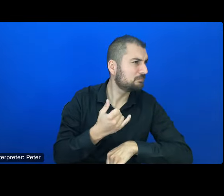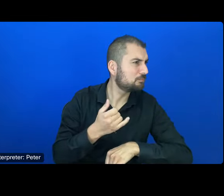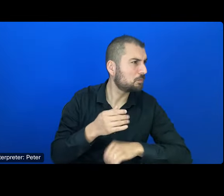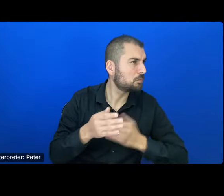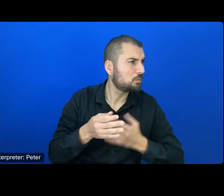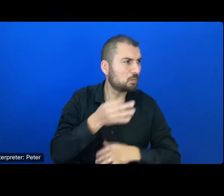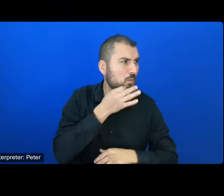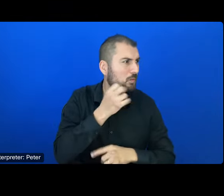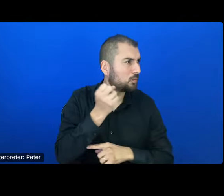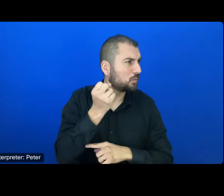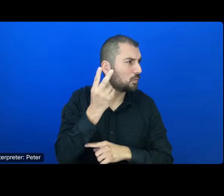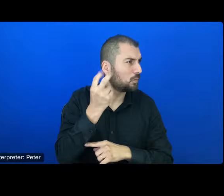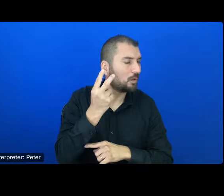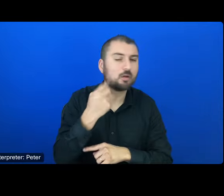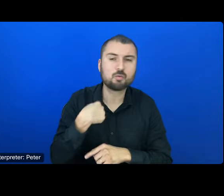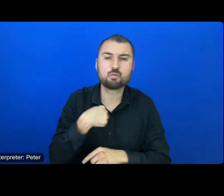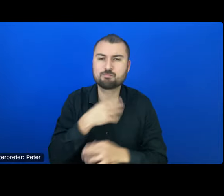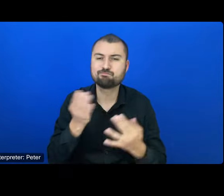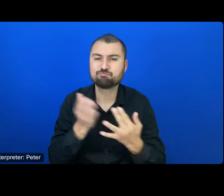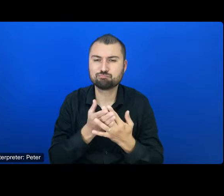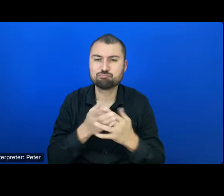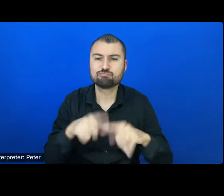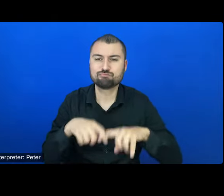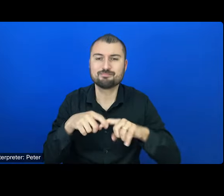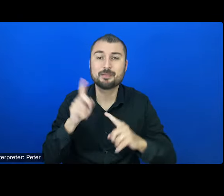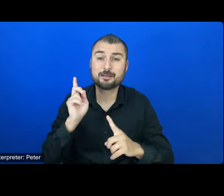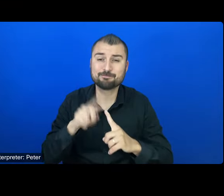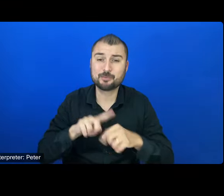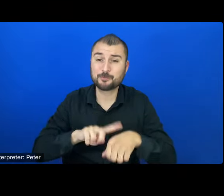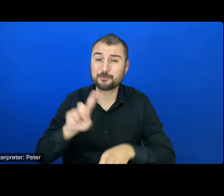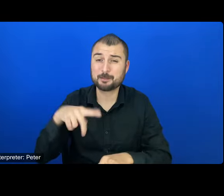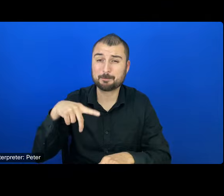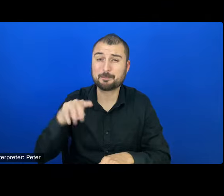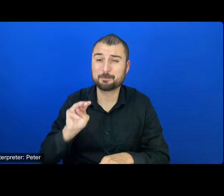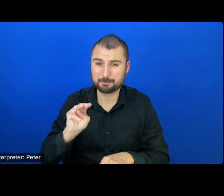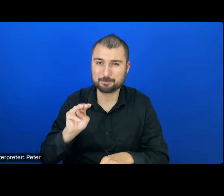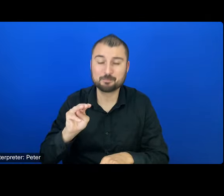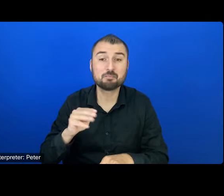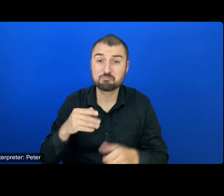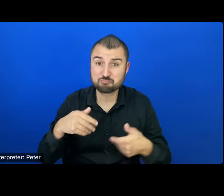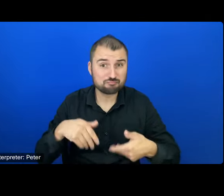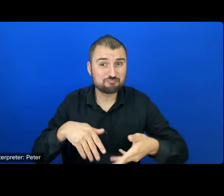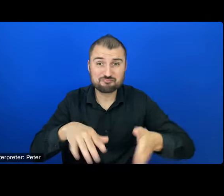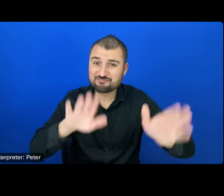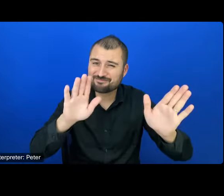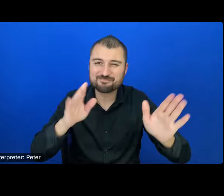until 1 p.m. So with that, feel free to go get some food. Thank you.